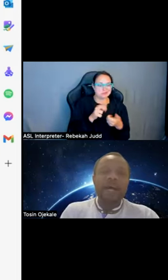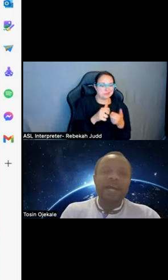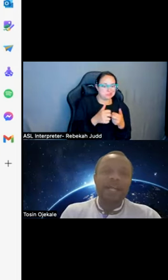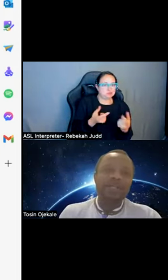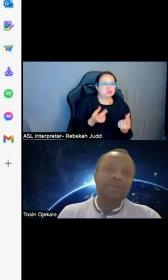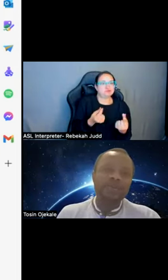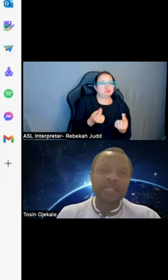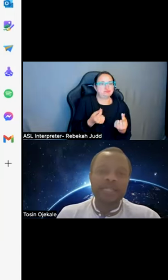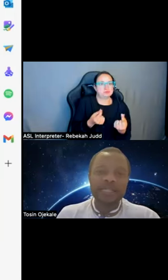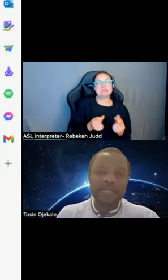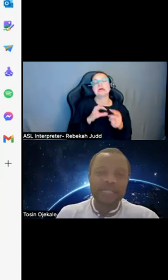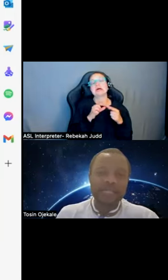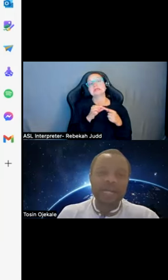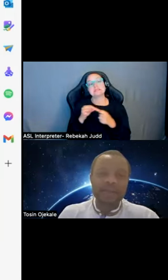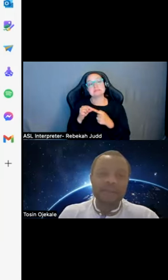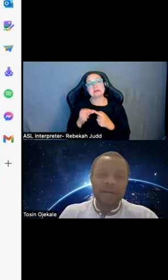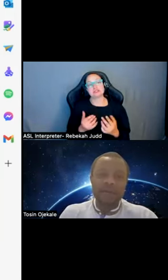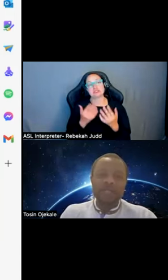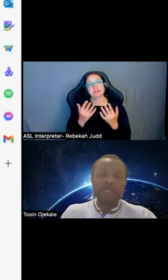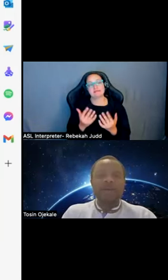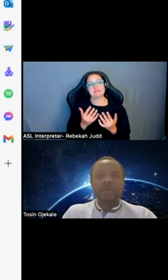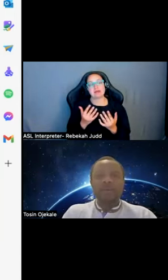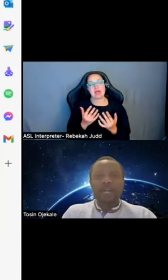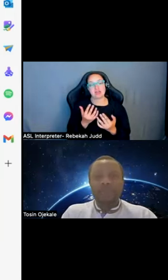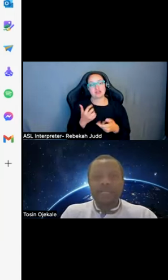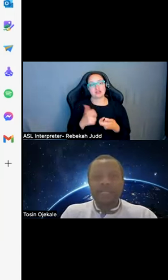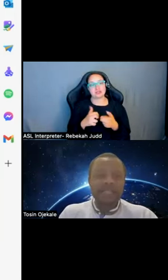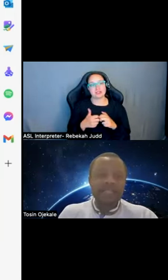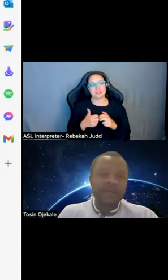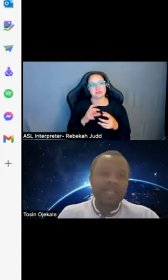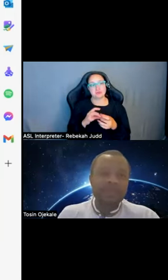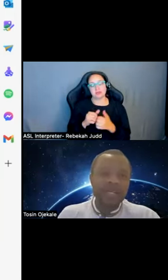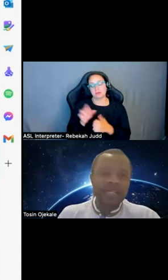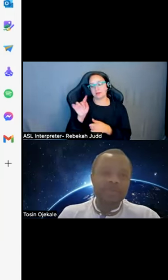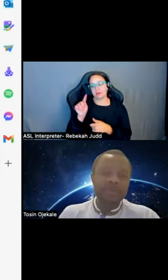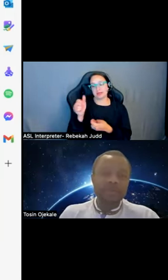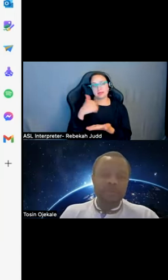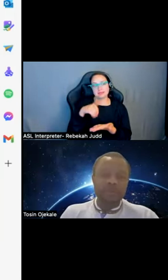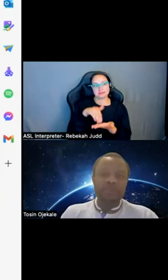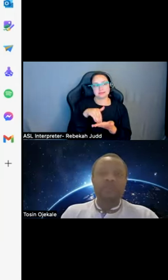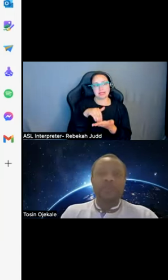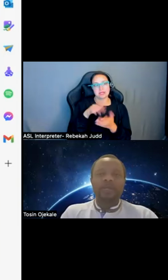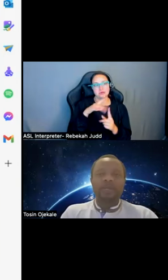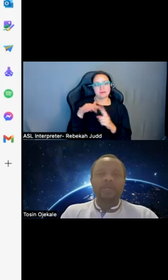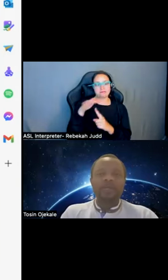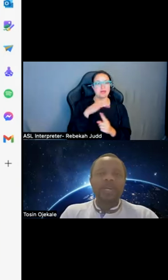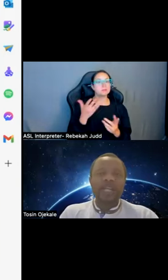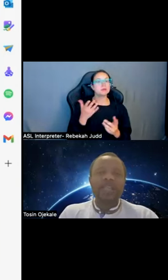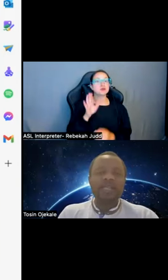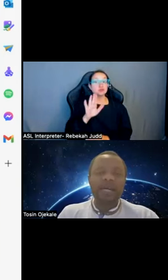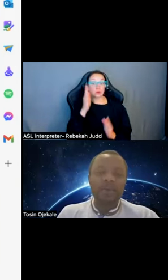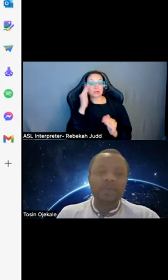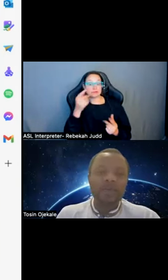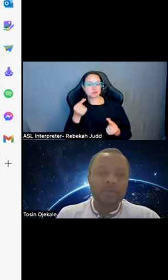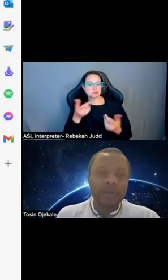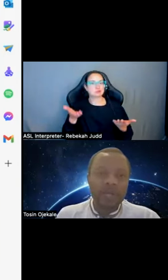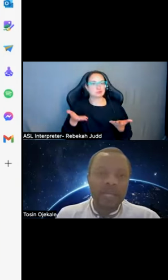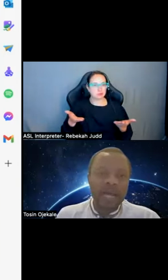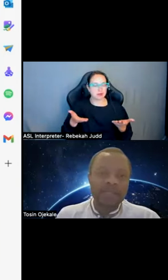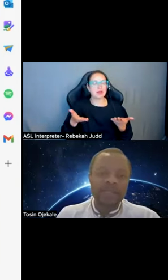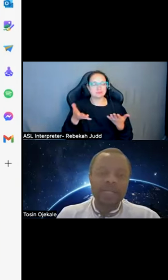especially fire issues within a data center environment. What are the basic things that you're expected to do? So those are the things that we'll